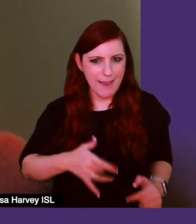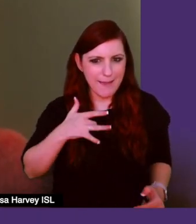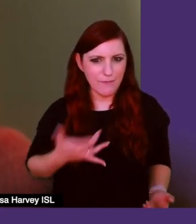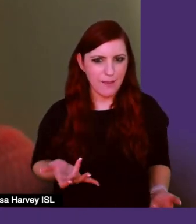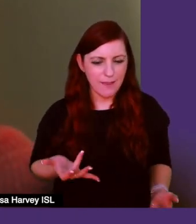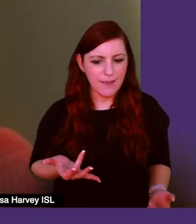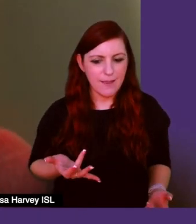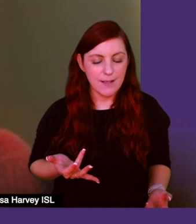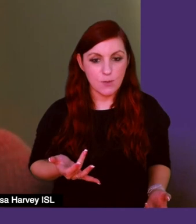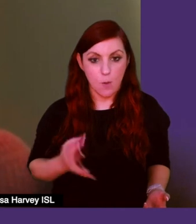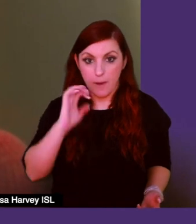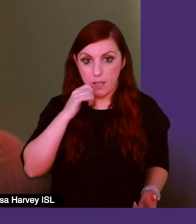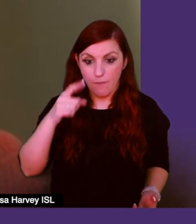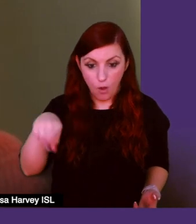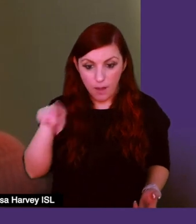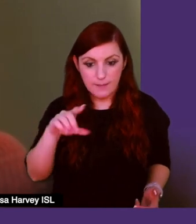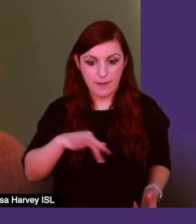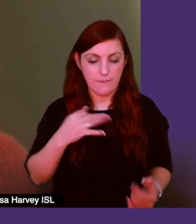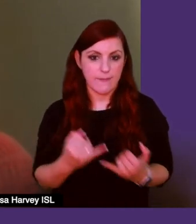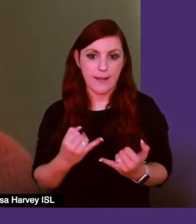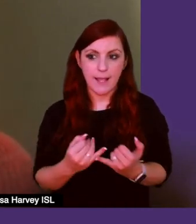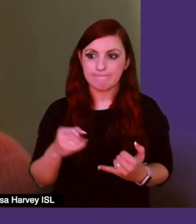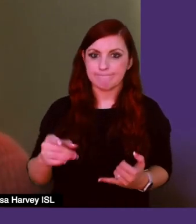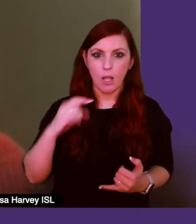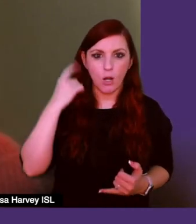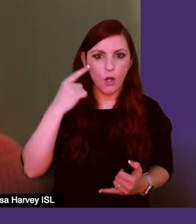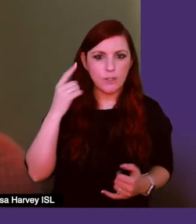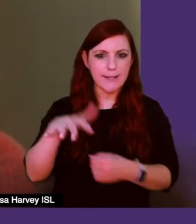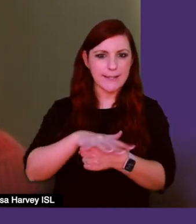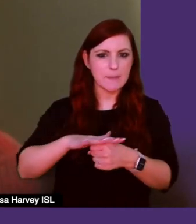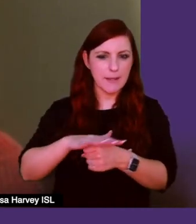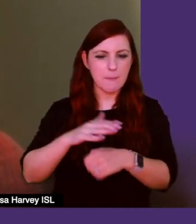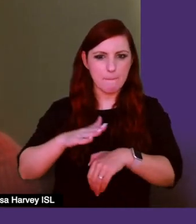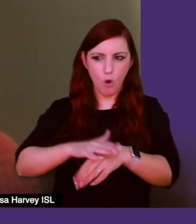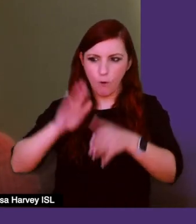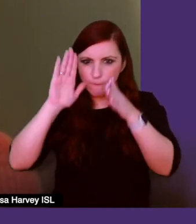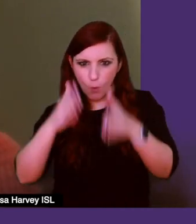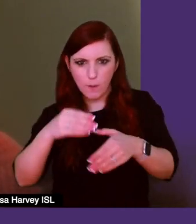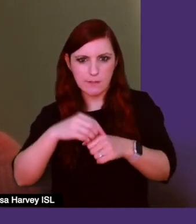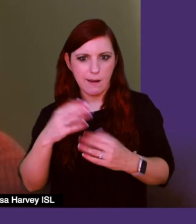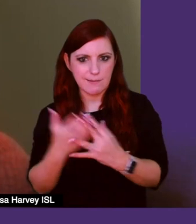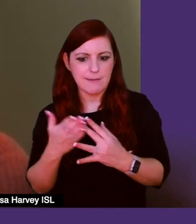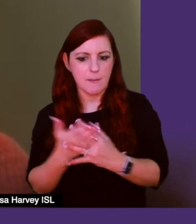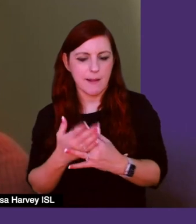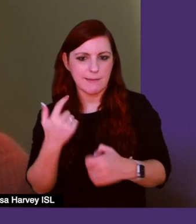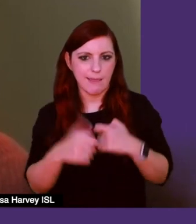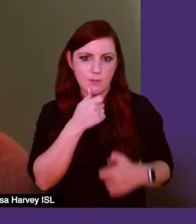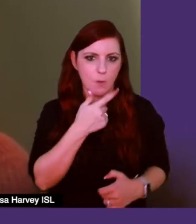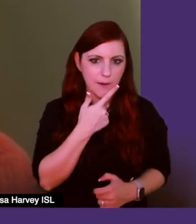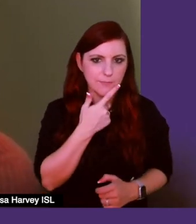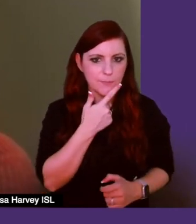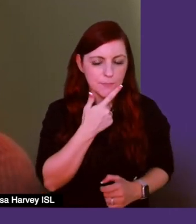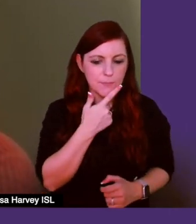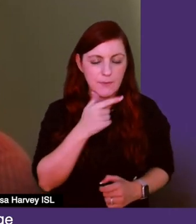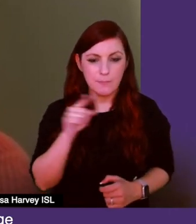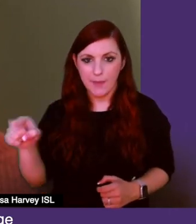life. And in that way, I feel it's a city that is far more geared towards accessibility than Dublin